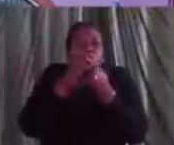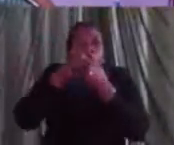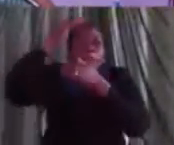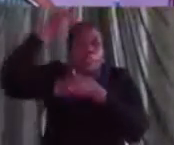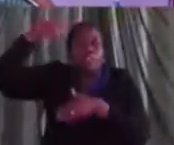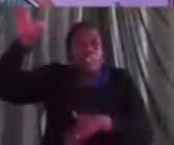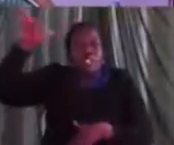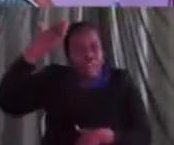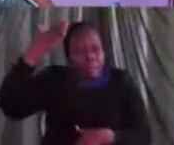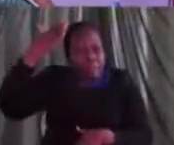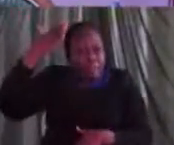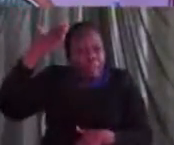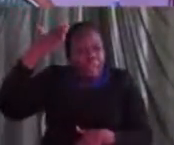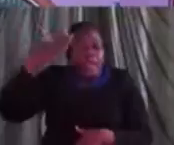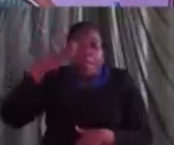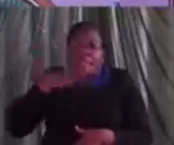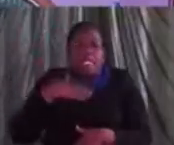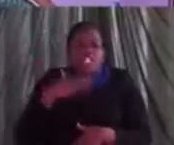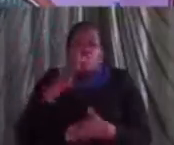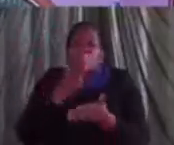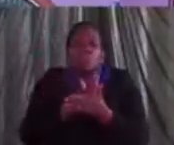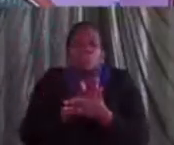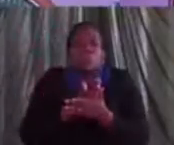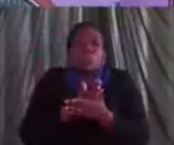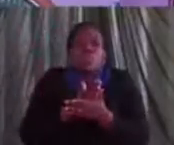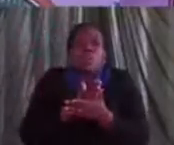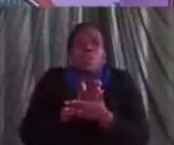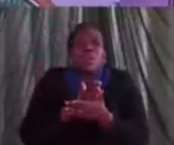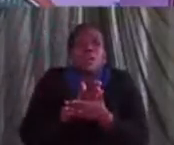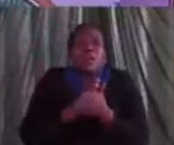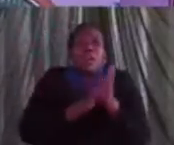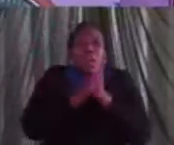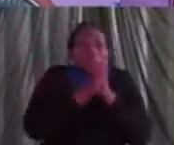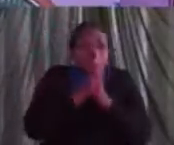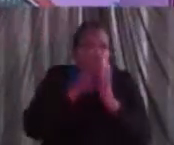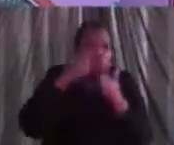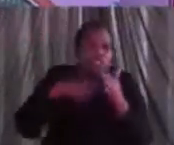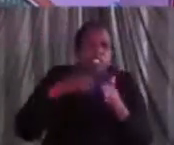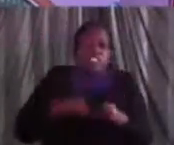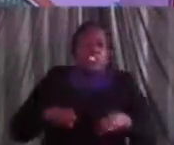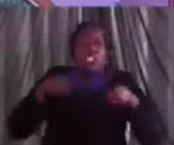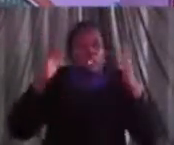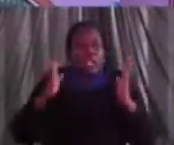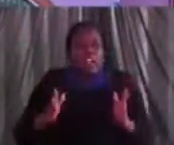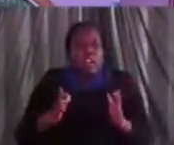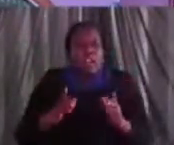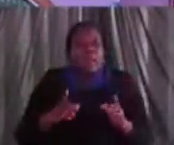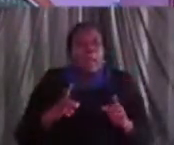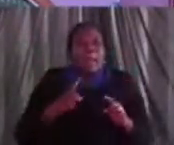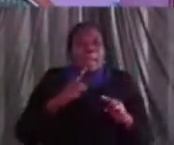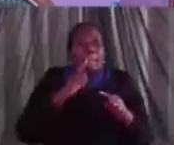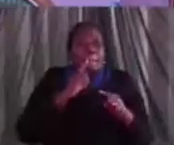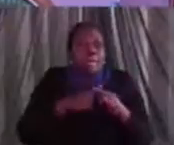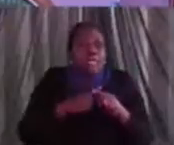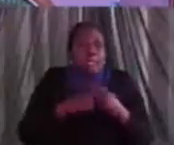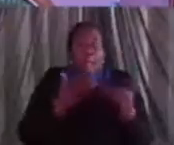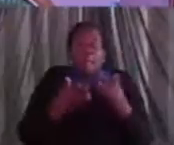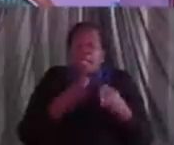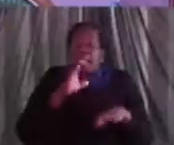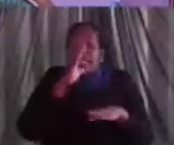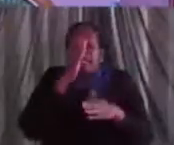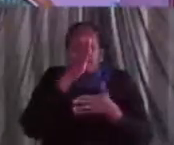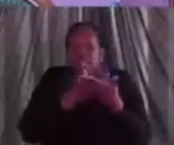professorship. I admire what your name, good chair. I would have wished that for myself, and I may get it someday.